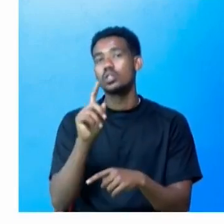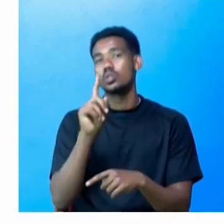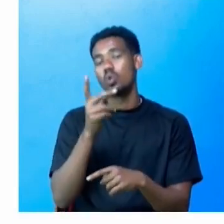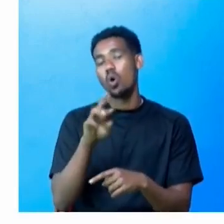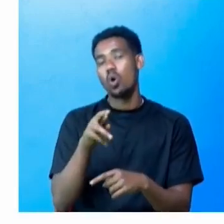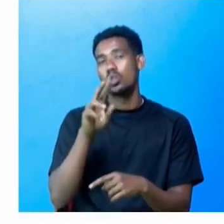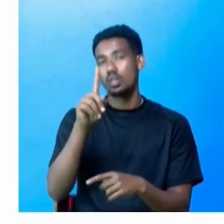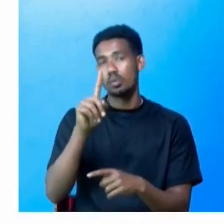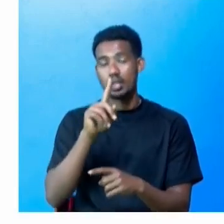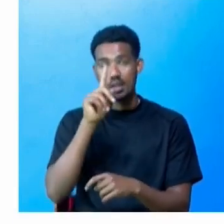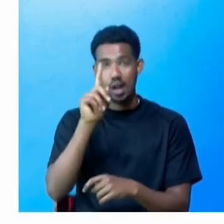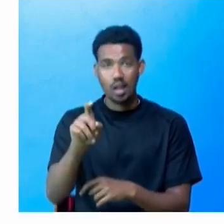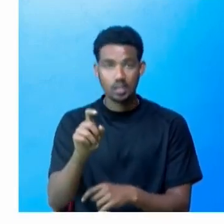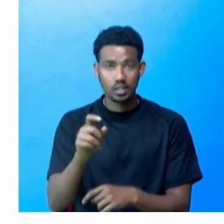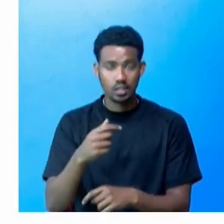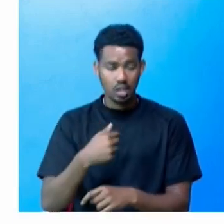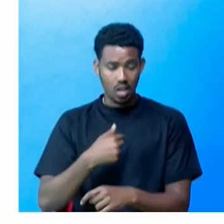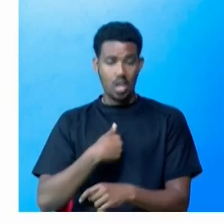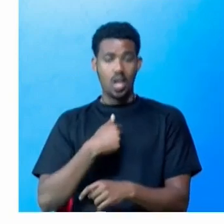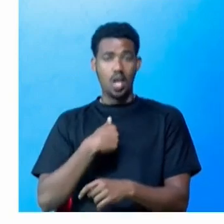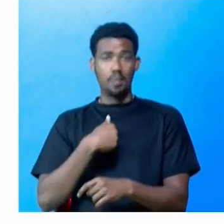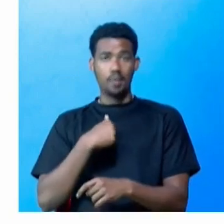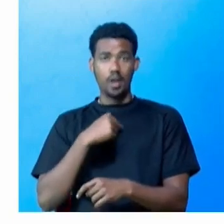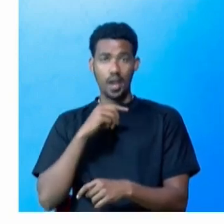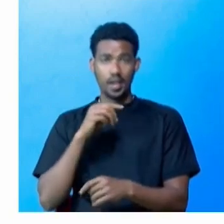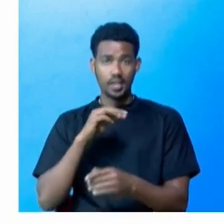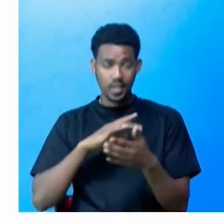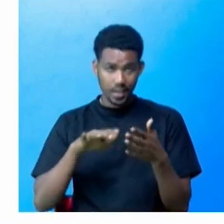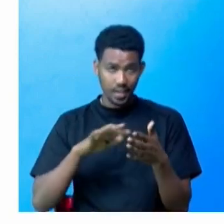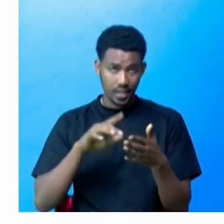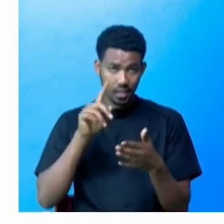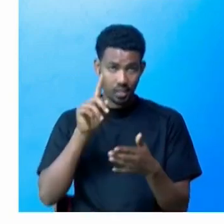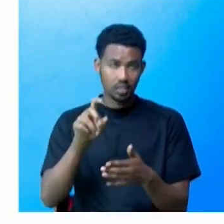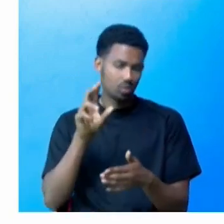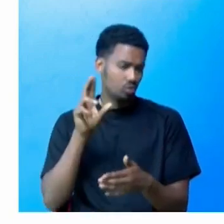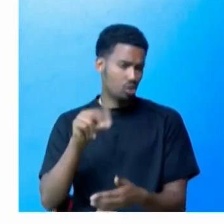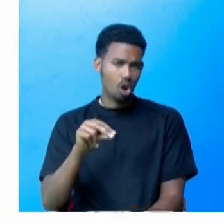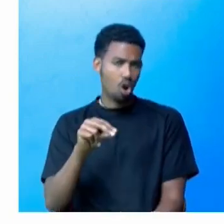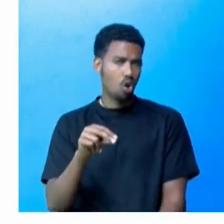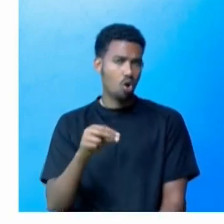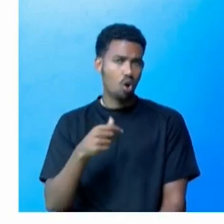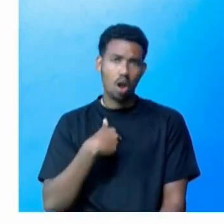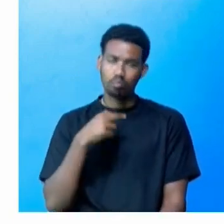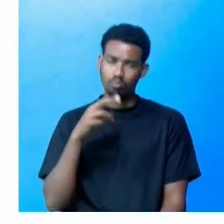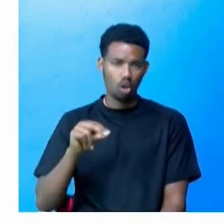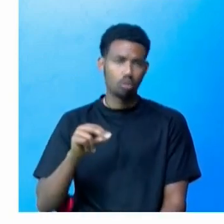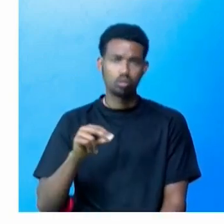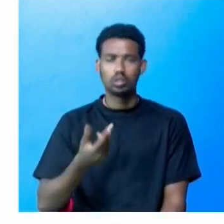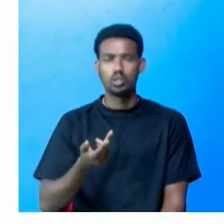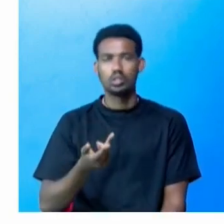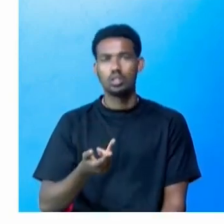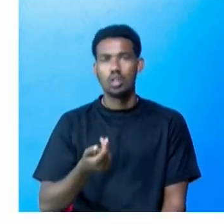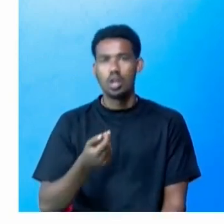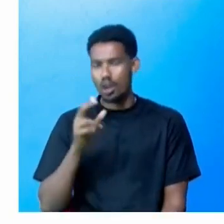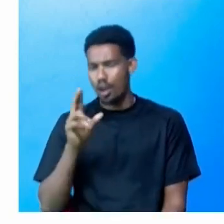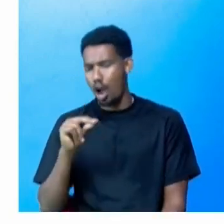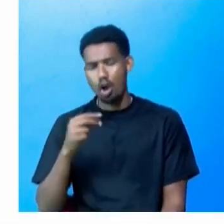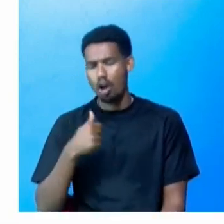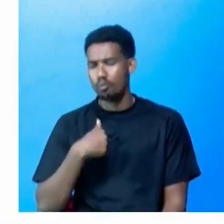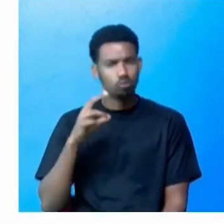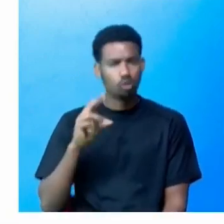by telling about the feeling. For example, happy or sad. And the next one is we